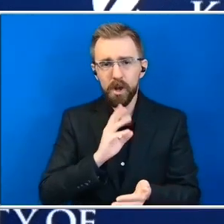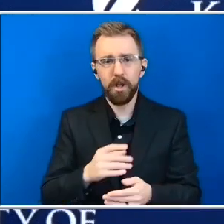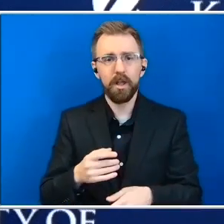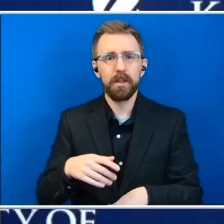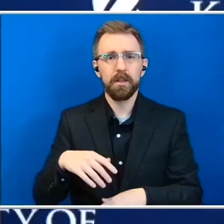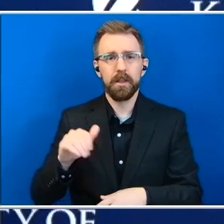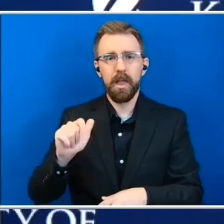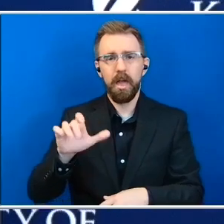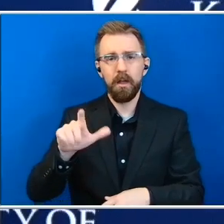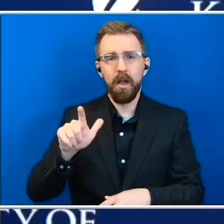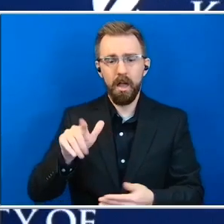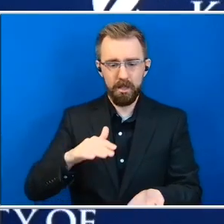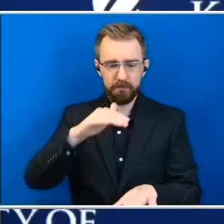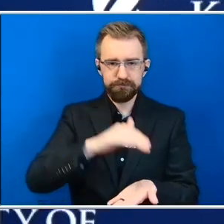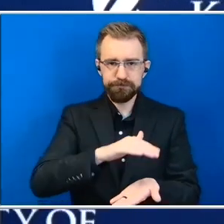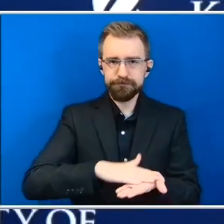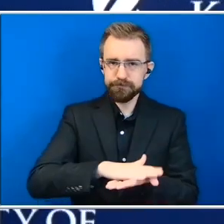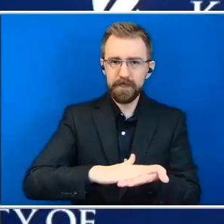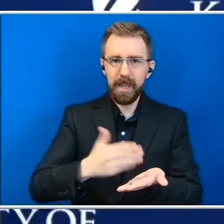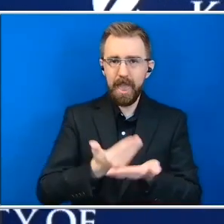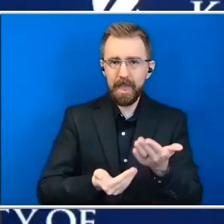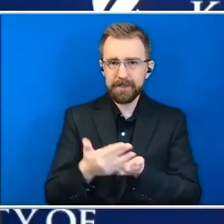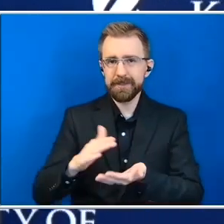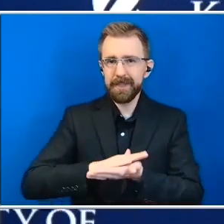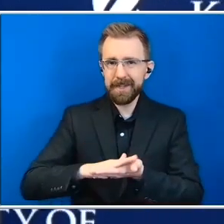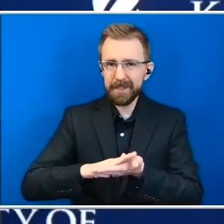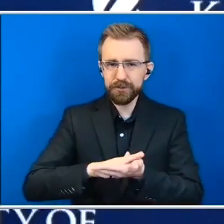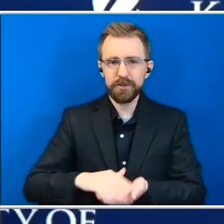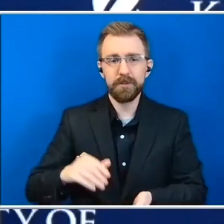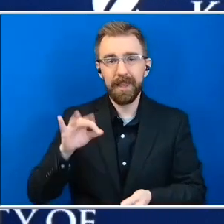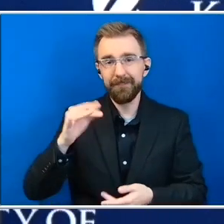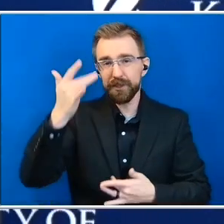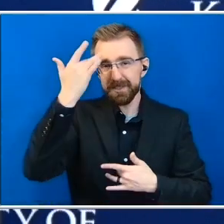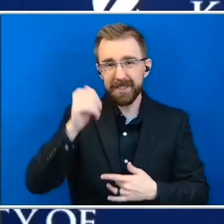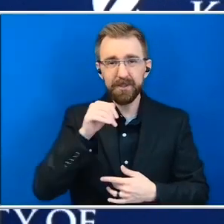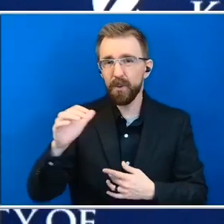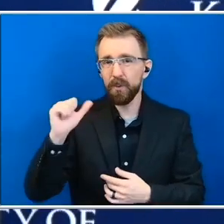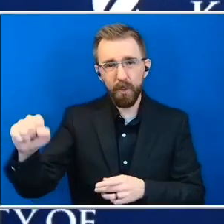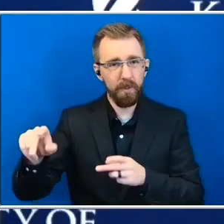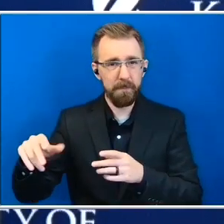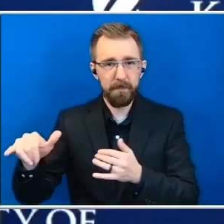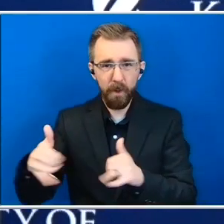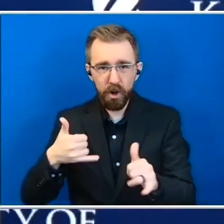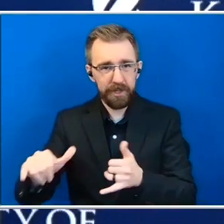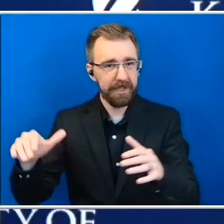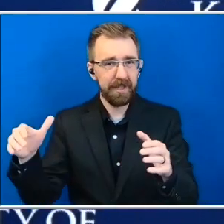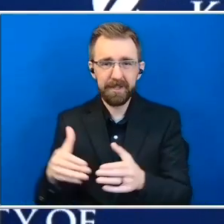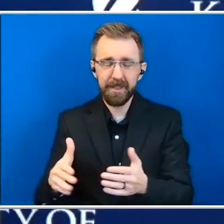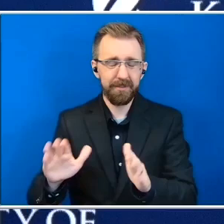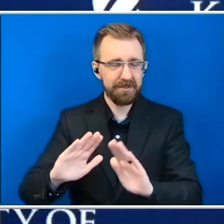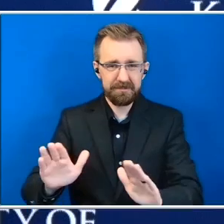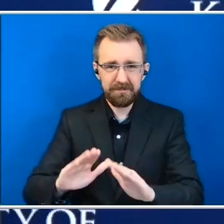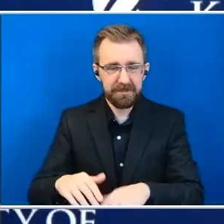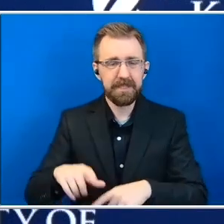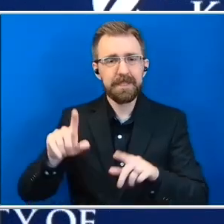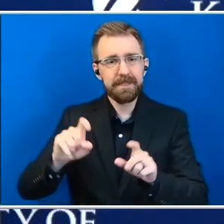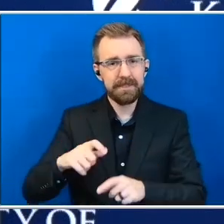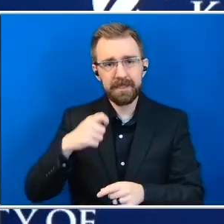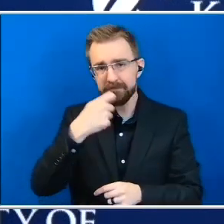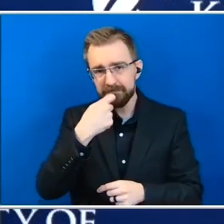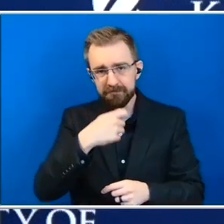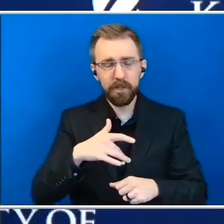sanitizer. If you're ill, please do not go out and be in those parties and those get-togethers. Get get tested early. Remember to